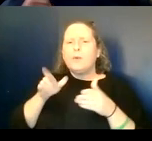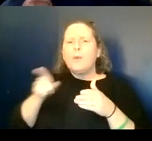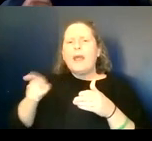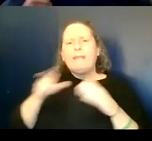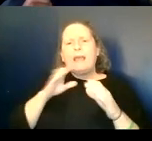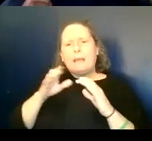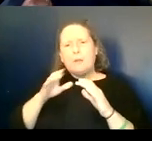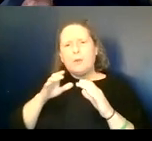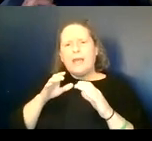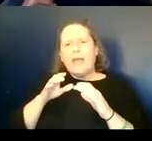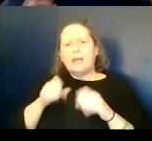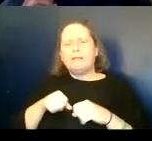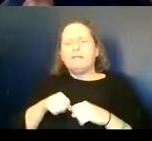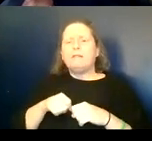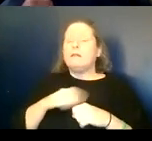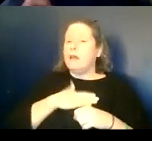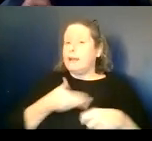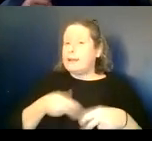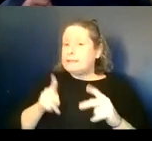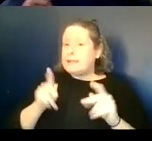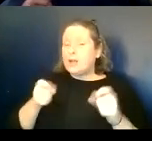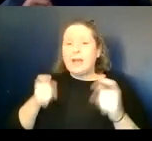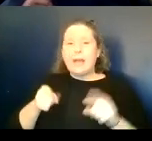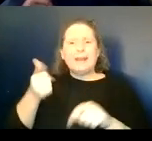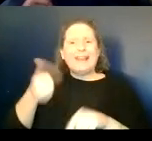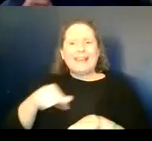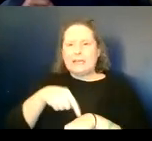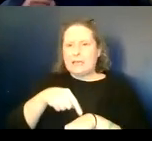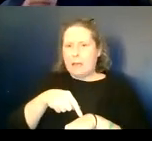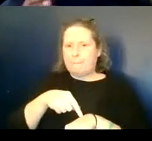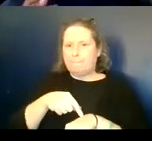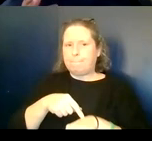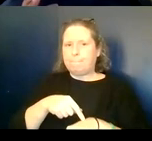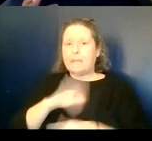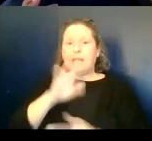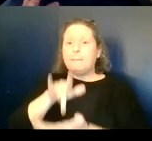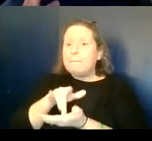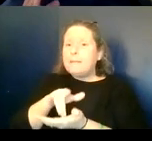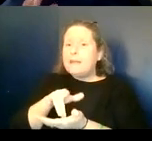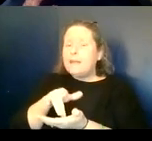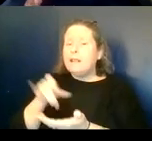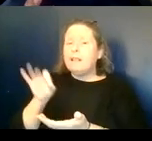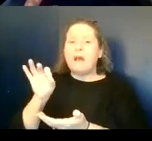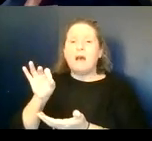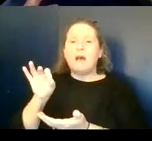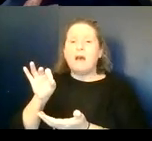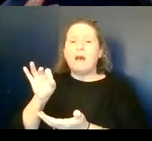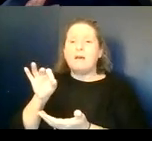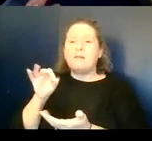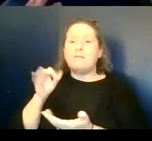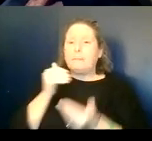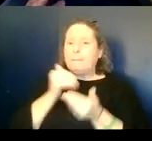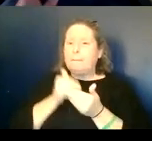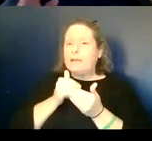can happen at any time, even in the middle of intimacy. If the person Yeah.